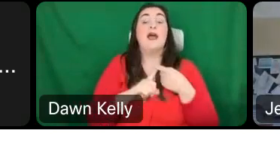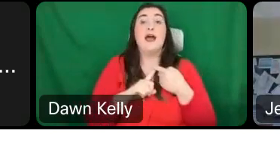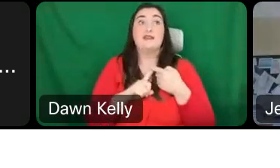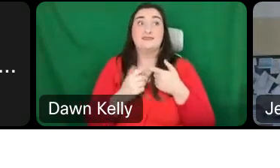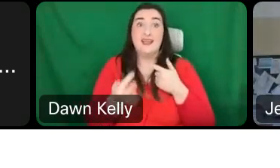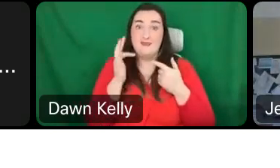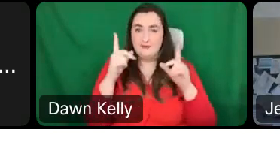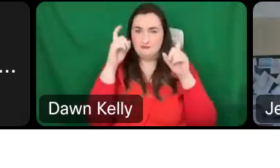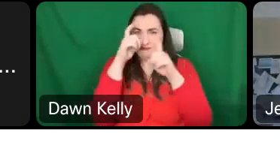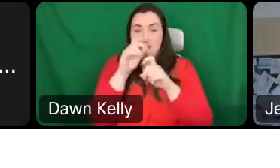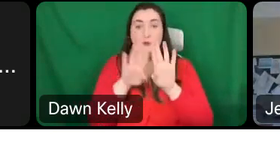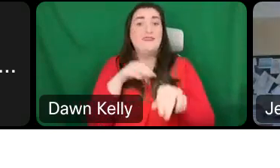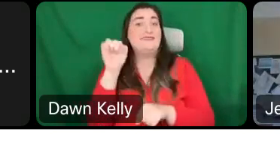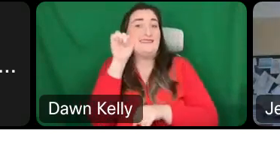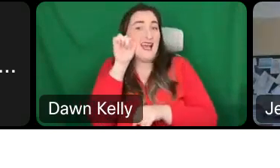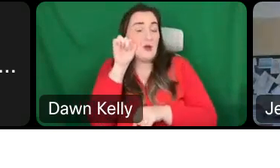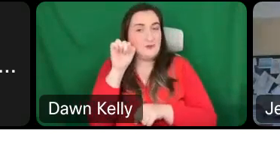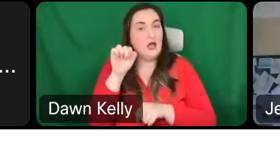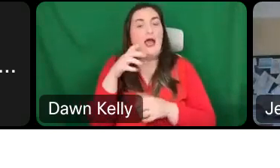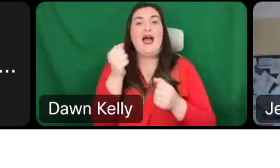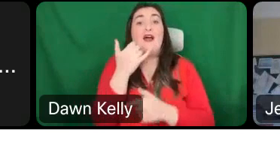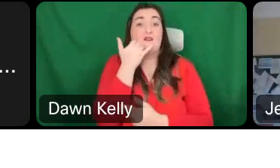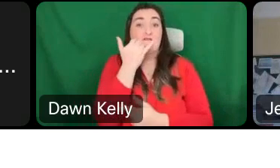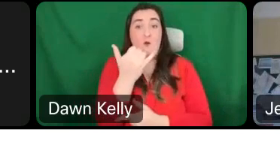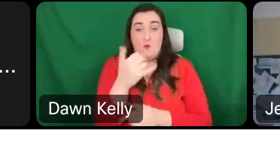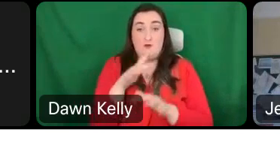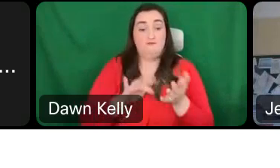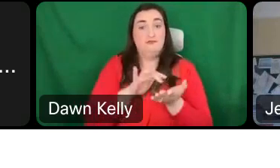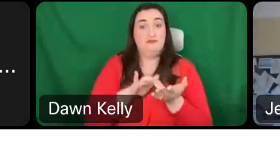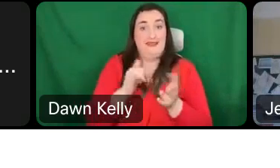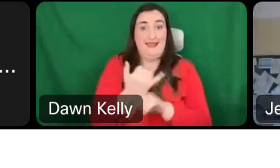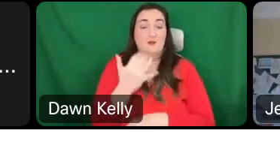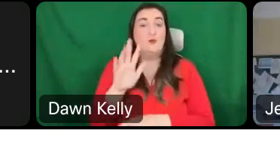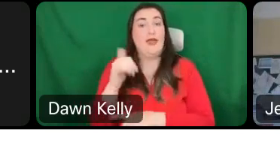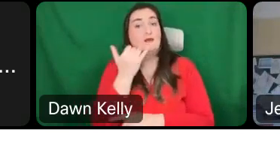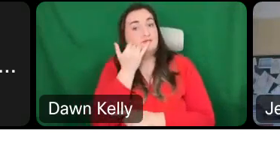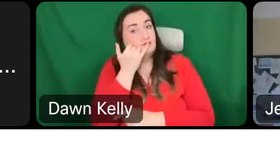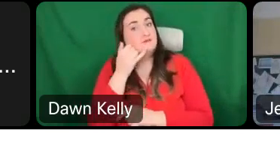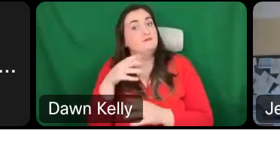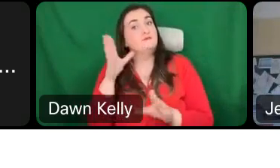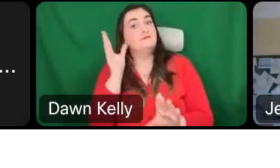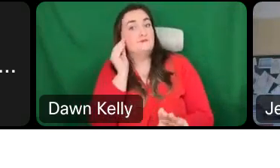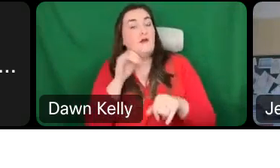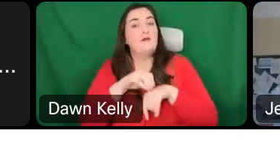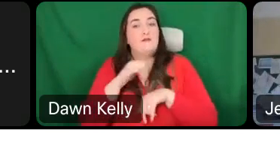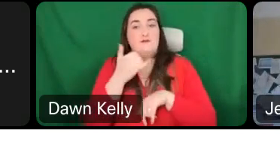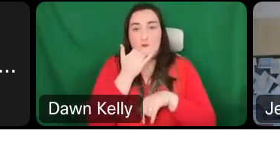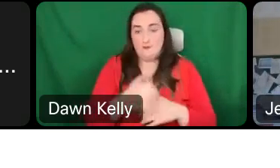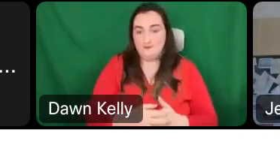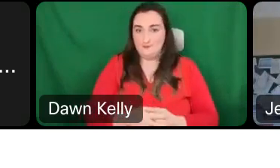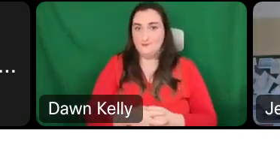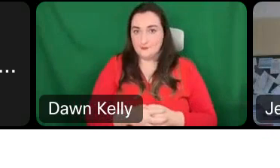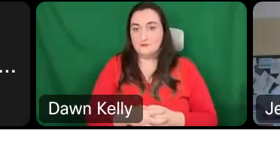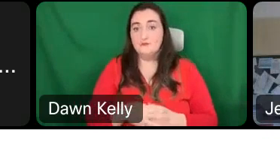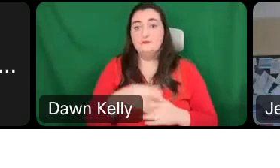If you have difficulty with sound, there is a telephone dial-in there as well, and some access codes that will